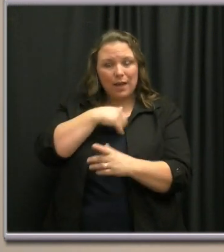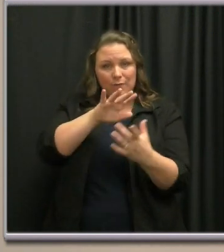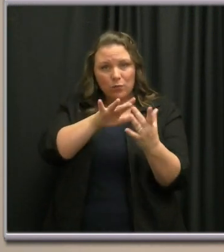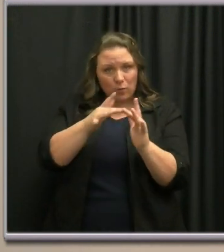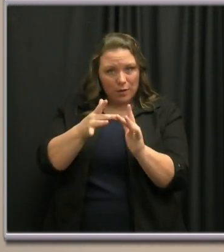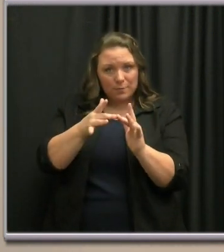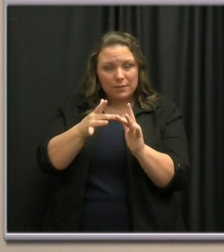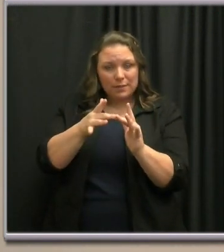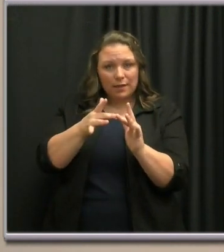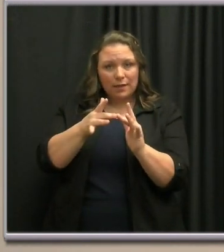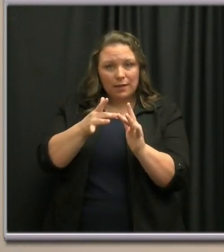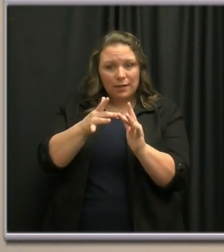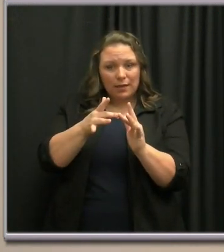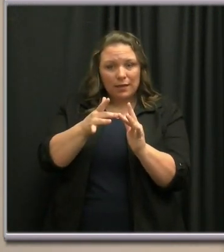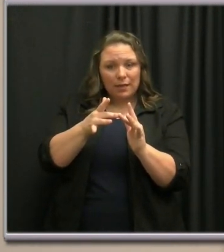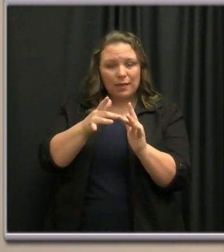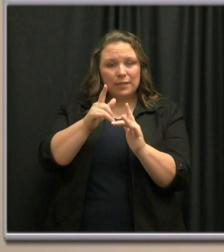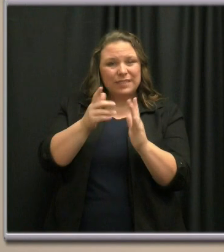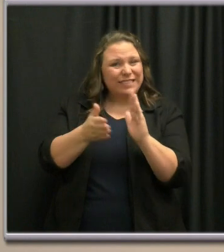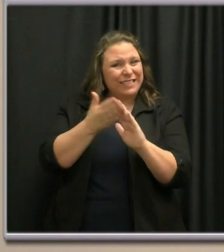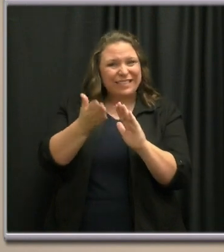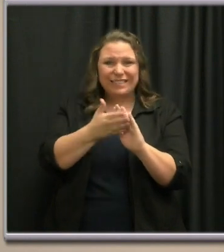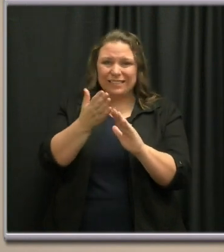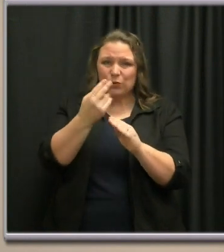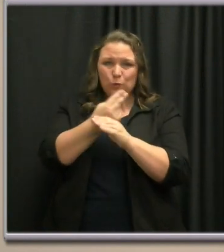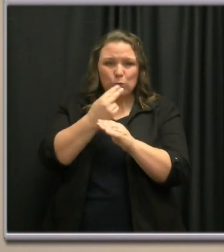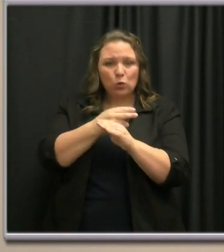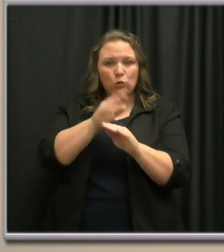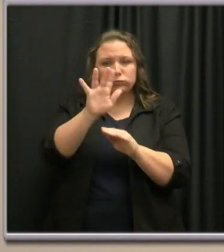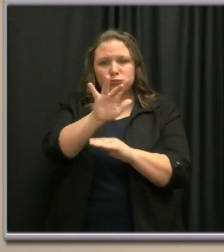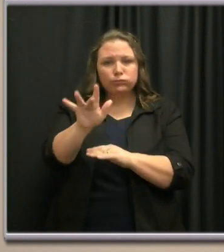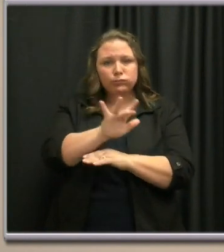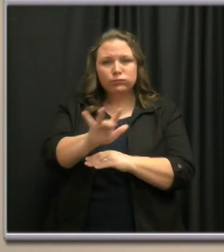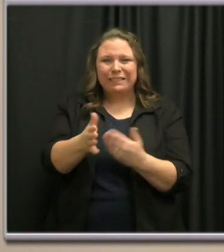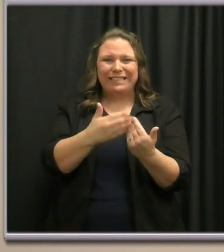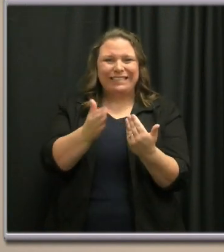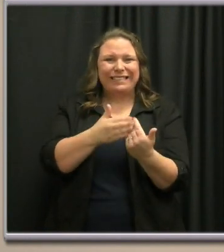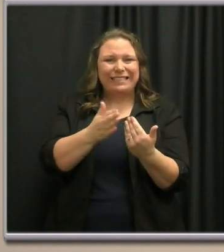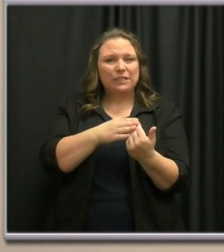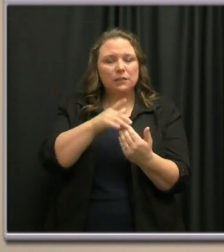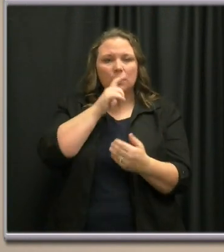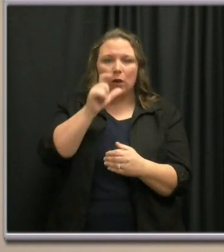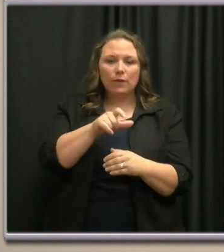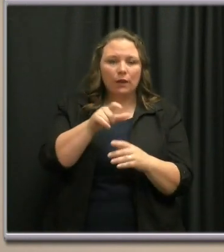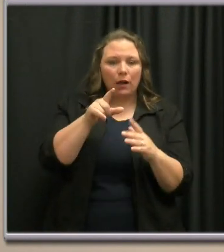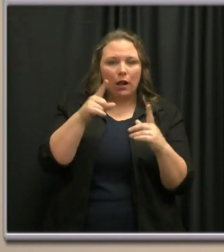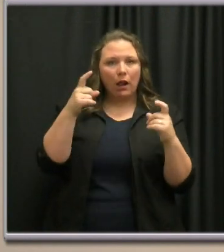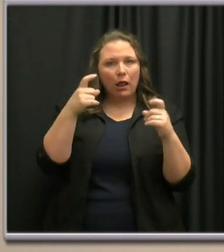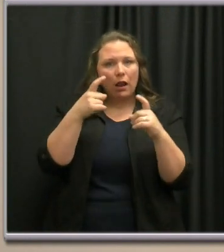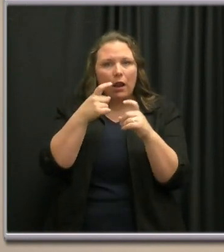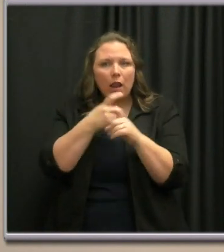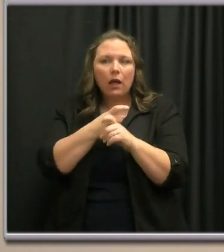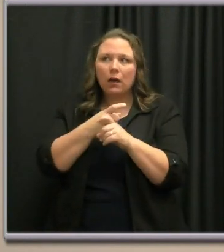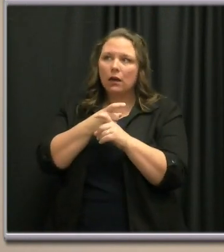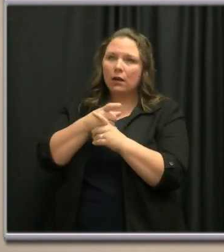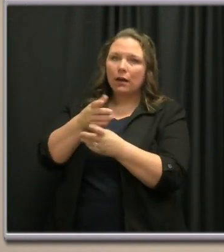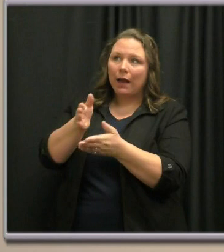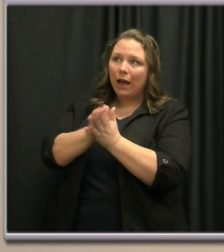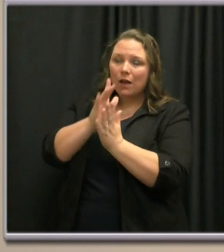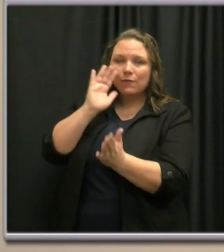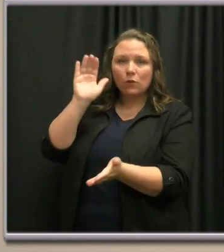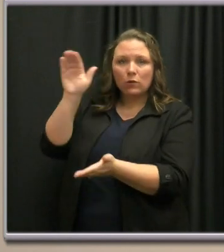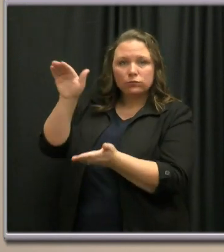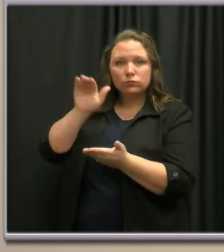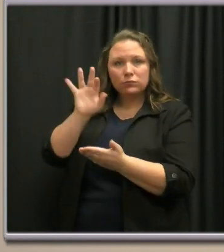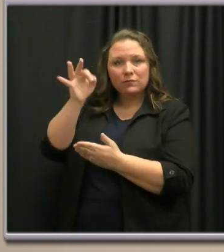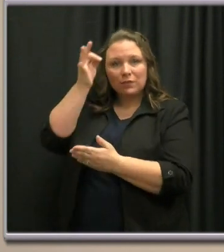that is easy to navigate. You don't have to do anything special to get the federal money